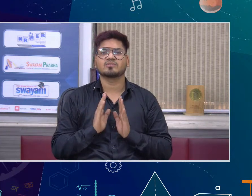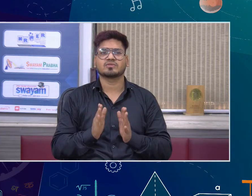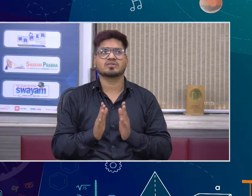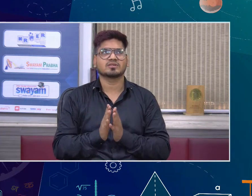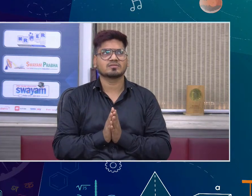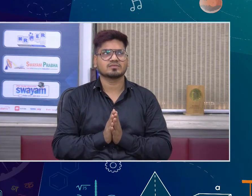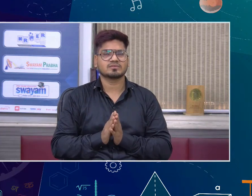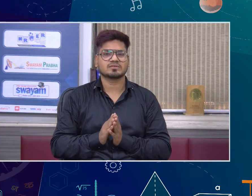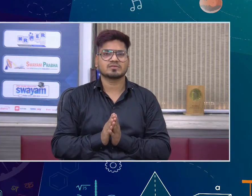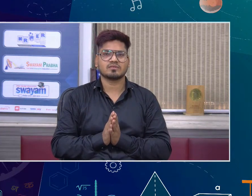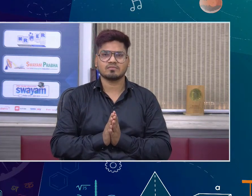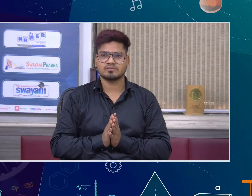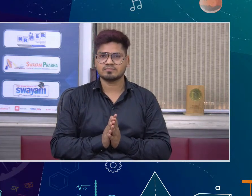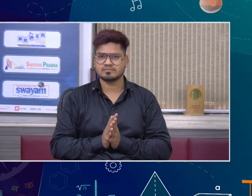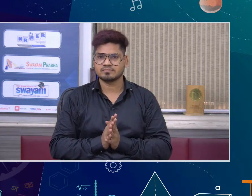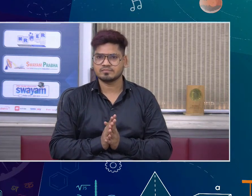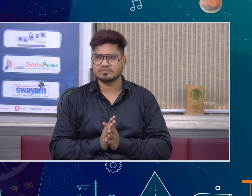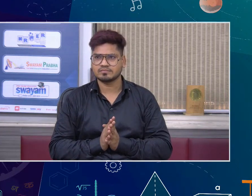his sons,